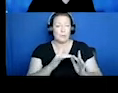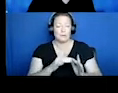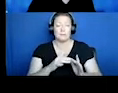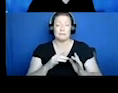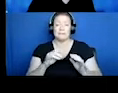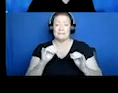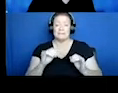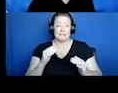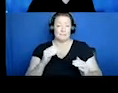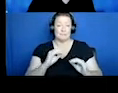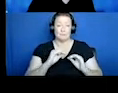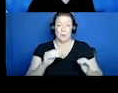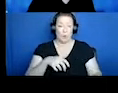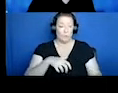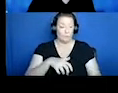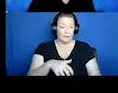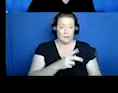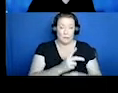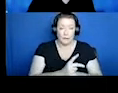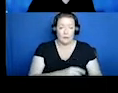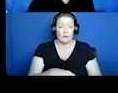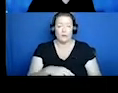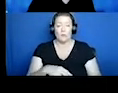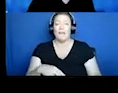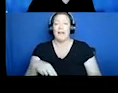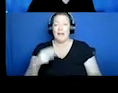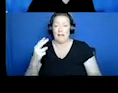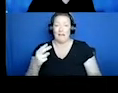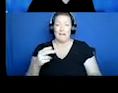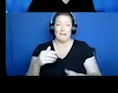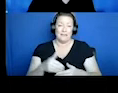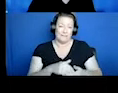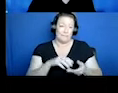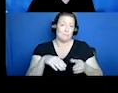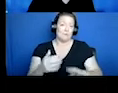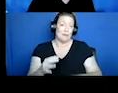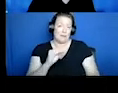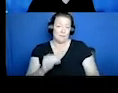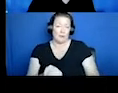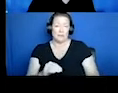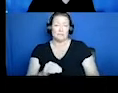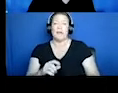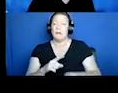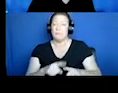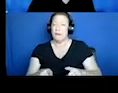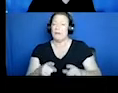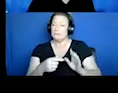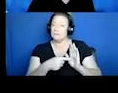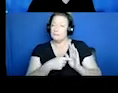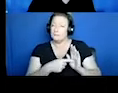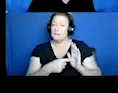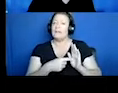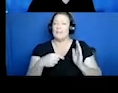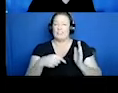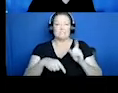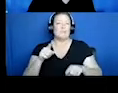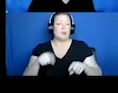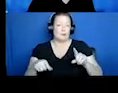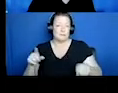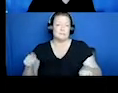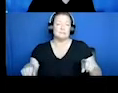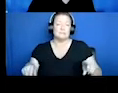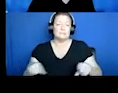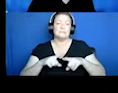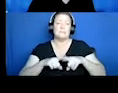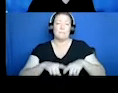or no prenatal care, a high infant mortality rate, and higher rates of SIDS. I just want to note that this does vary